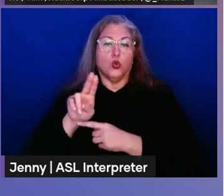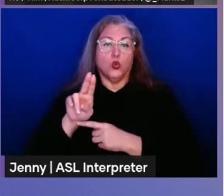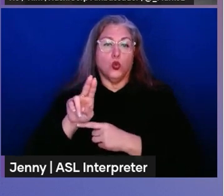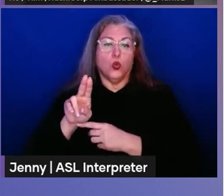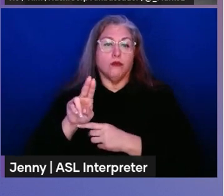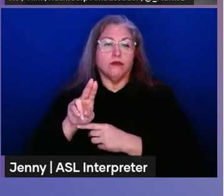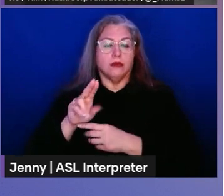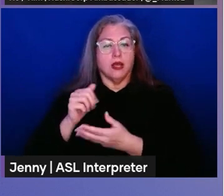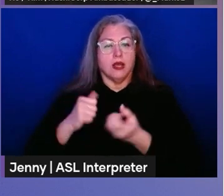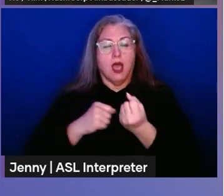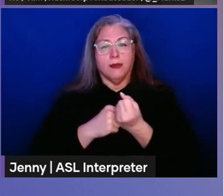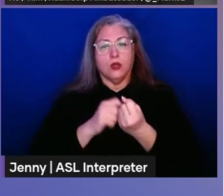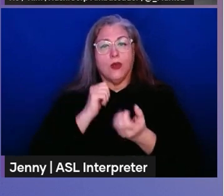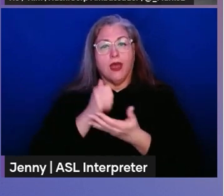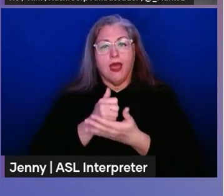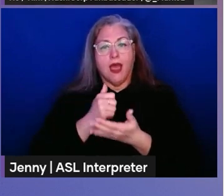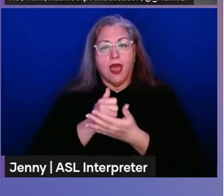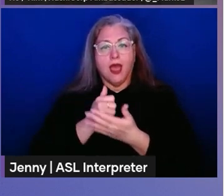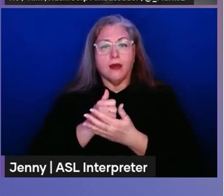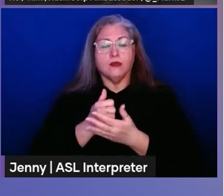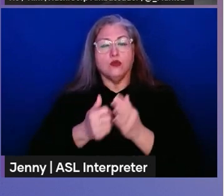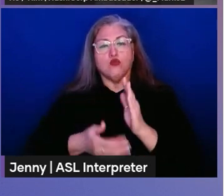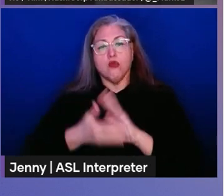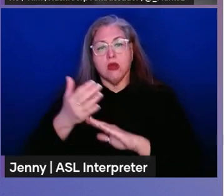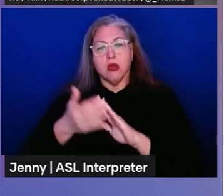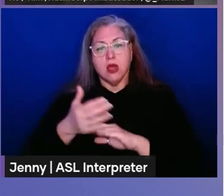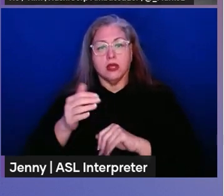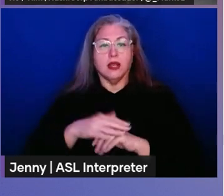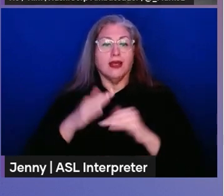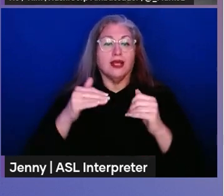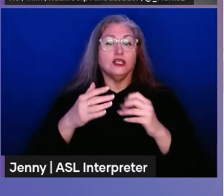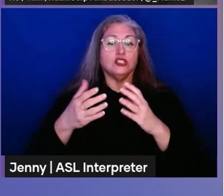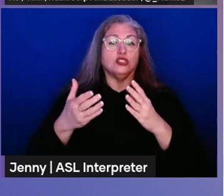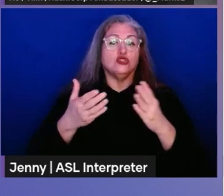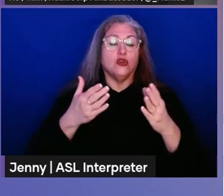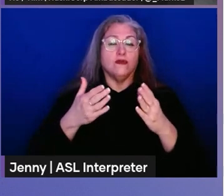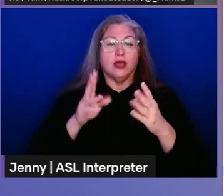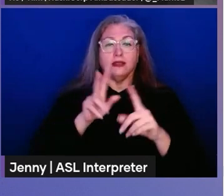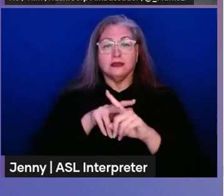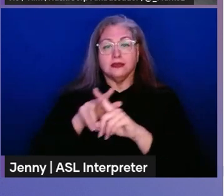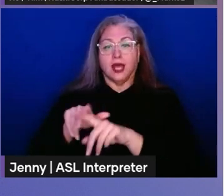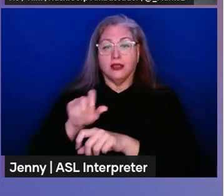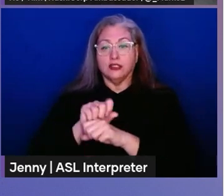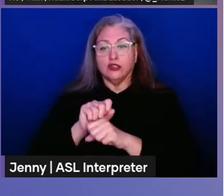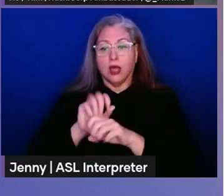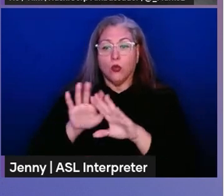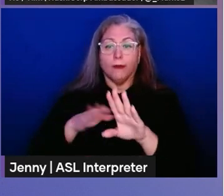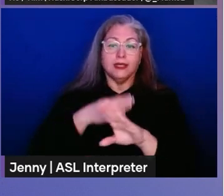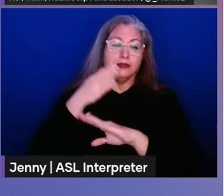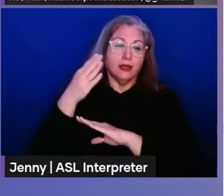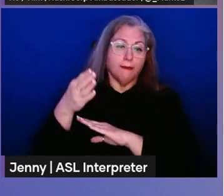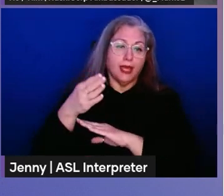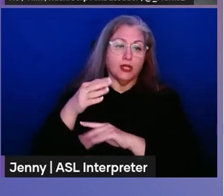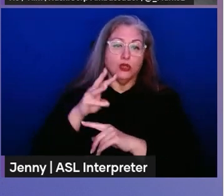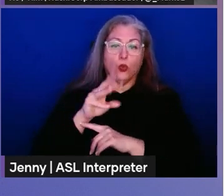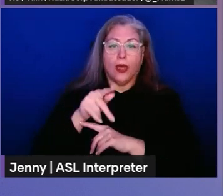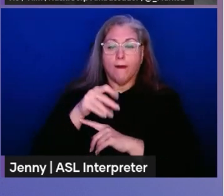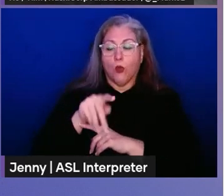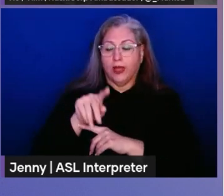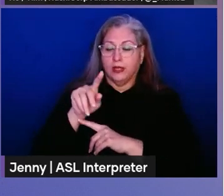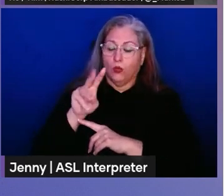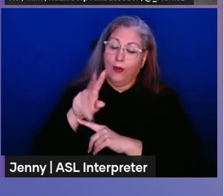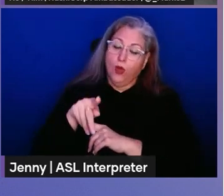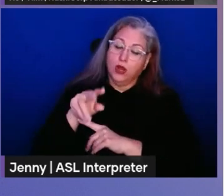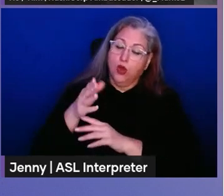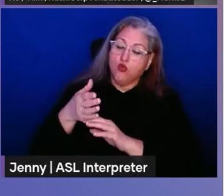fully hosted as well, so you don't have to run that. And then the server assigns jobs that you kind of submitted to the Waypoint runners, which you